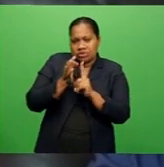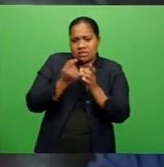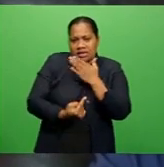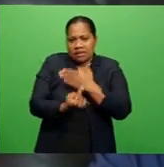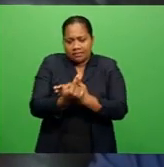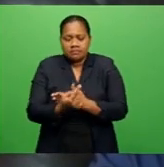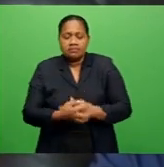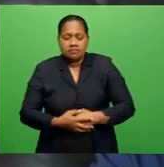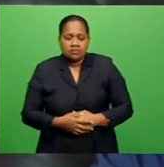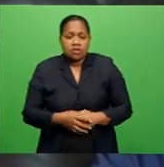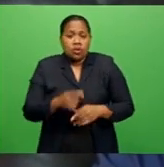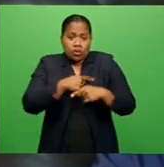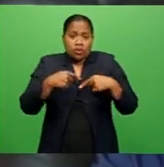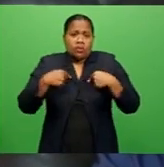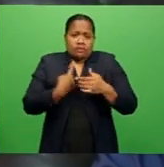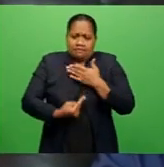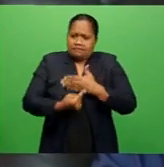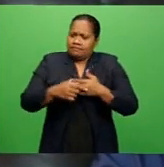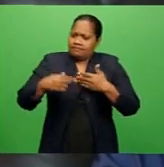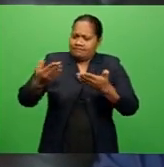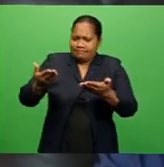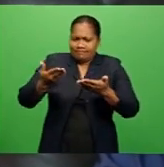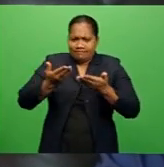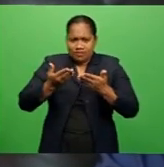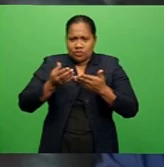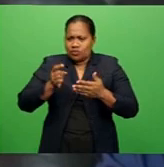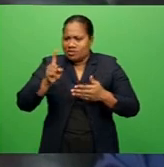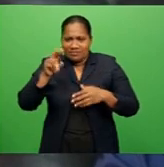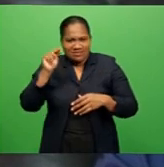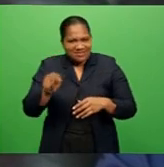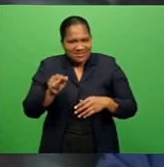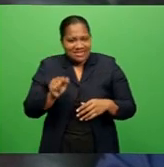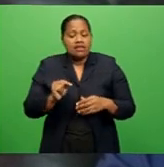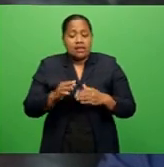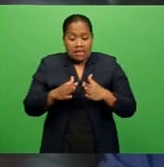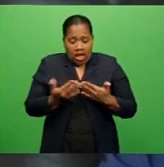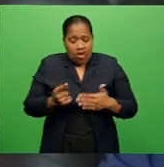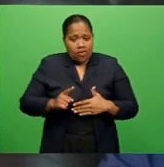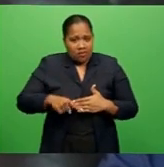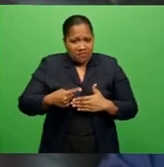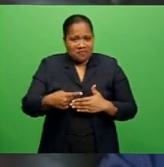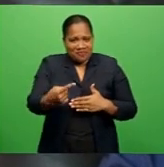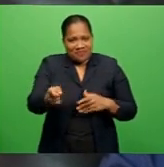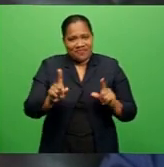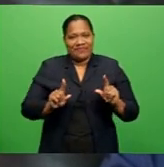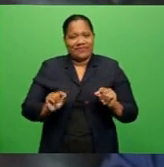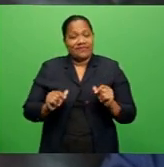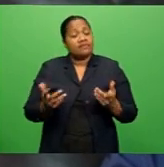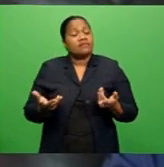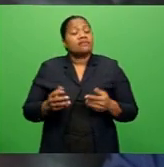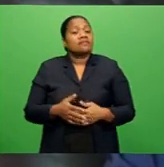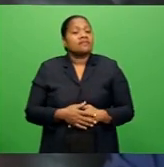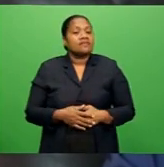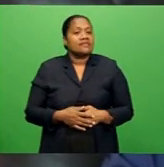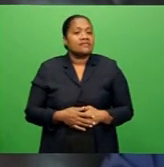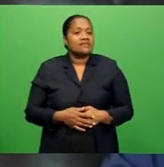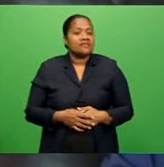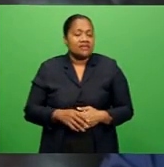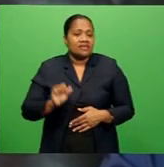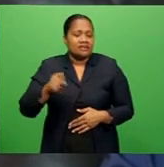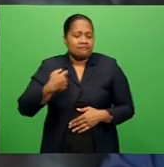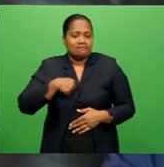in the immediate essentials, and that is continuing. And of course, we are